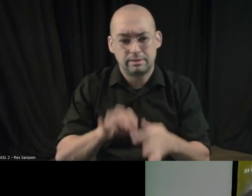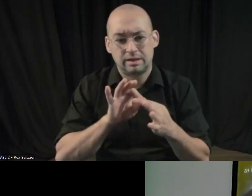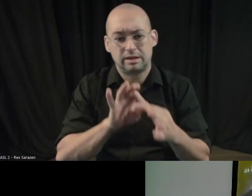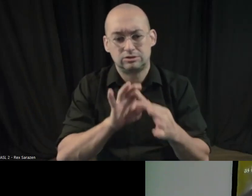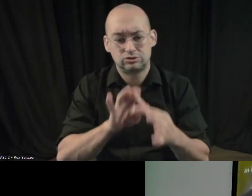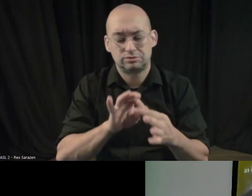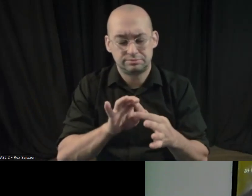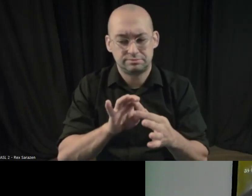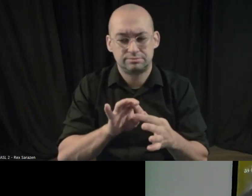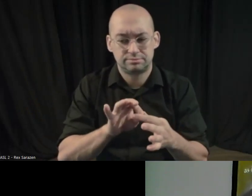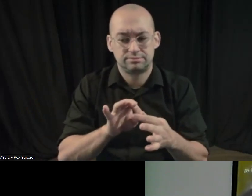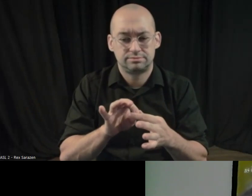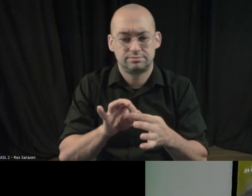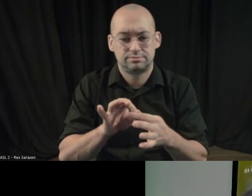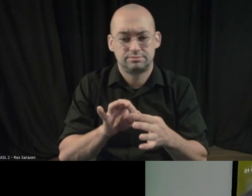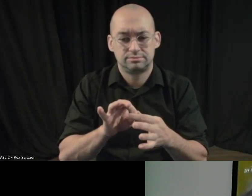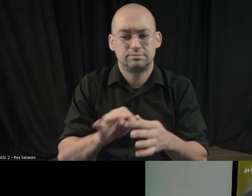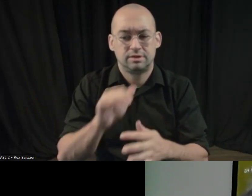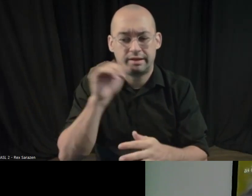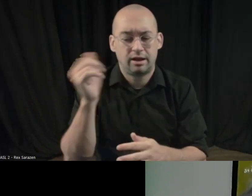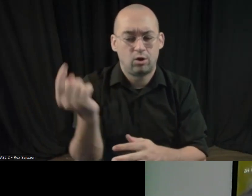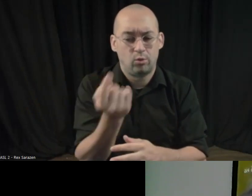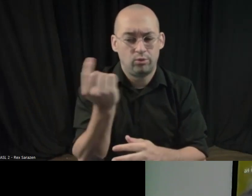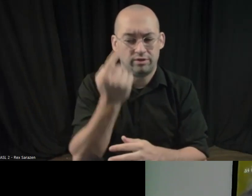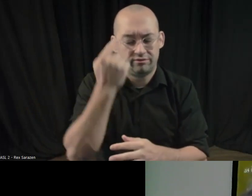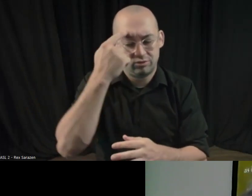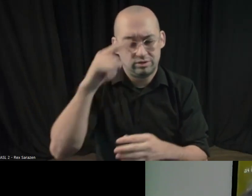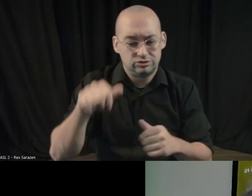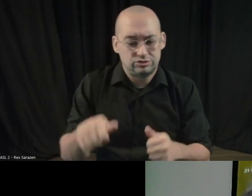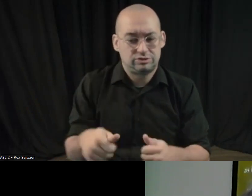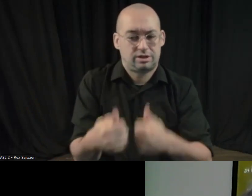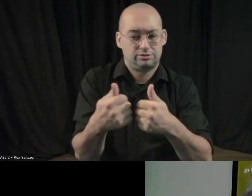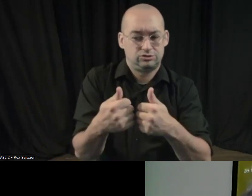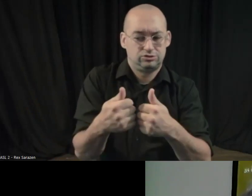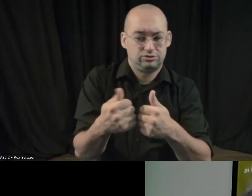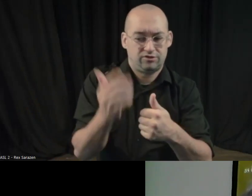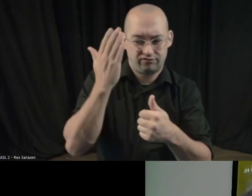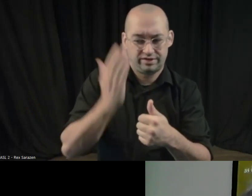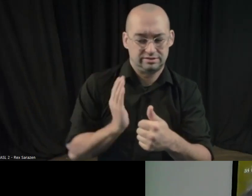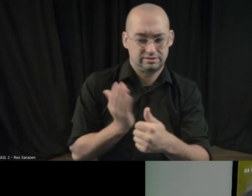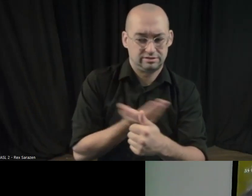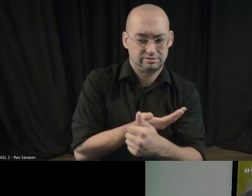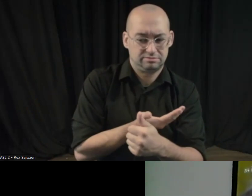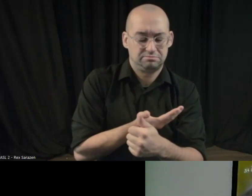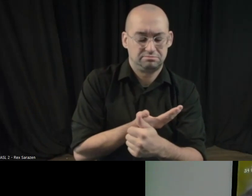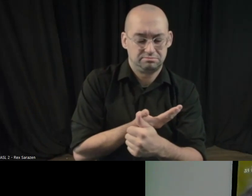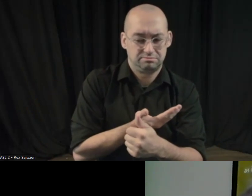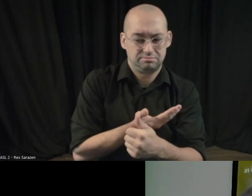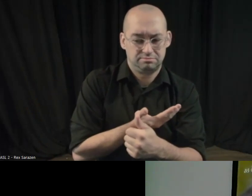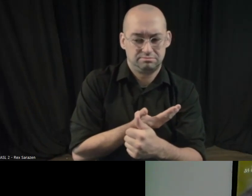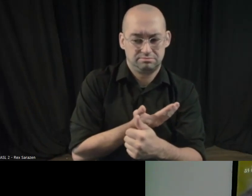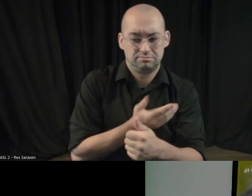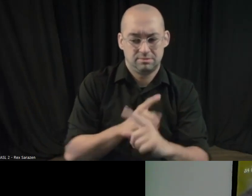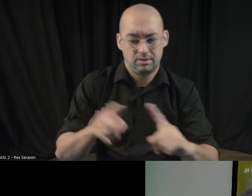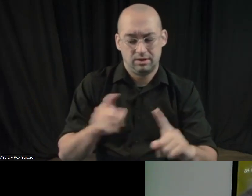oneness, not only to the challenges that face us in day-to-day life, but to the